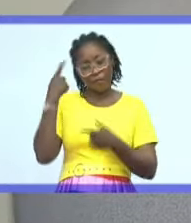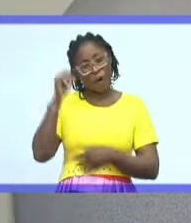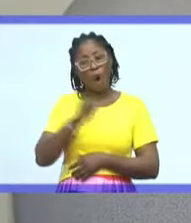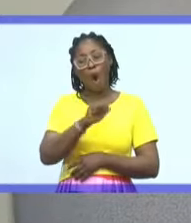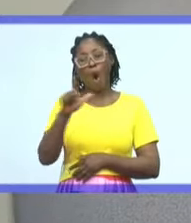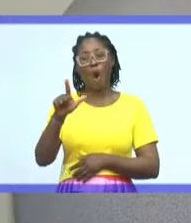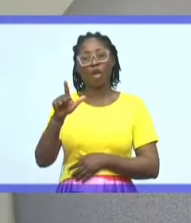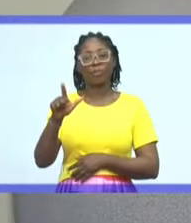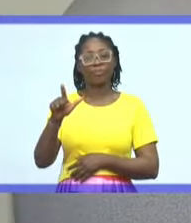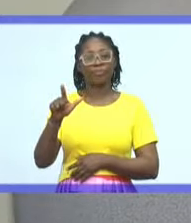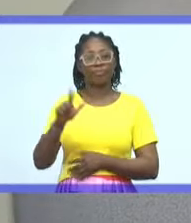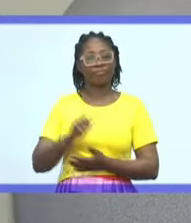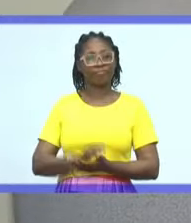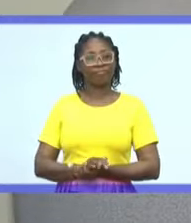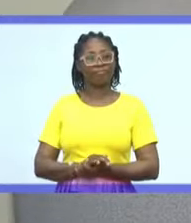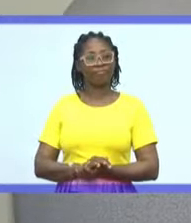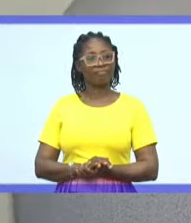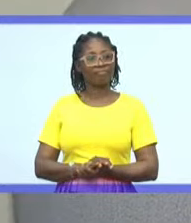in